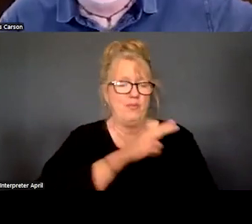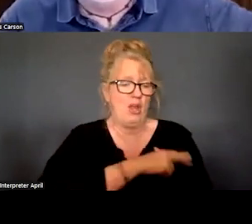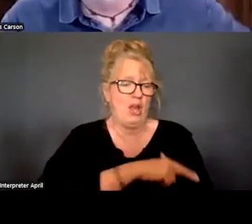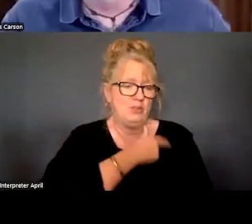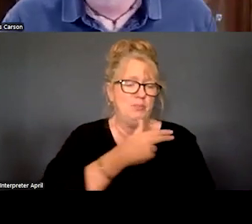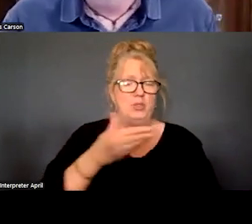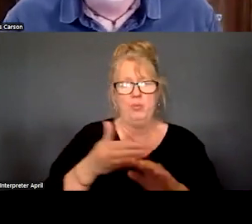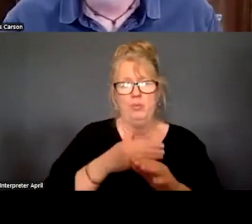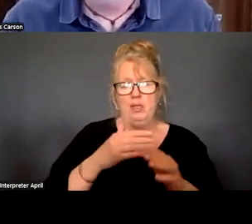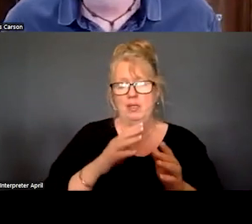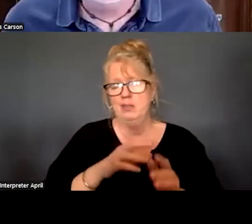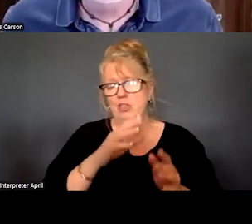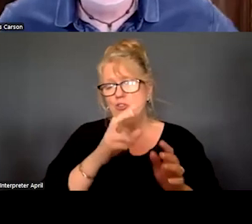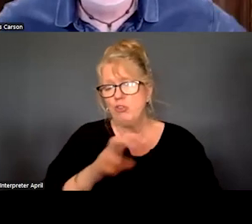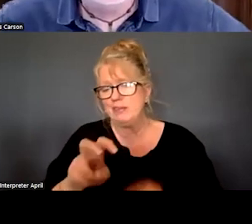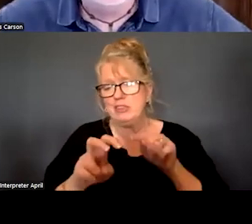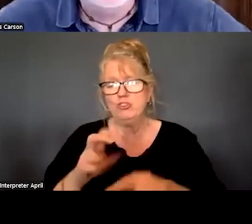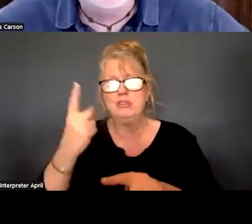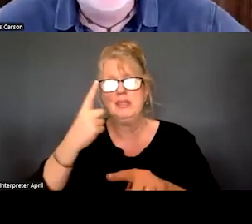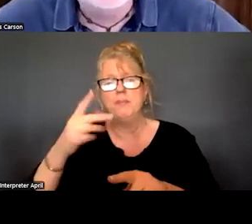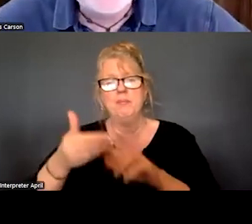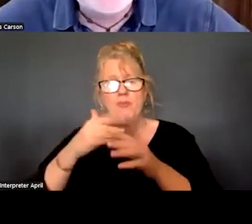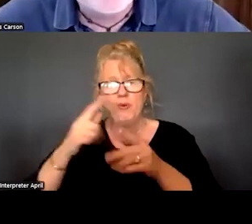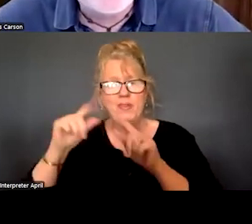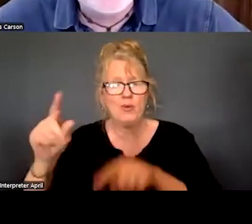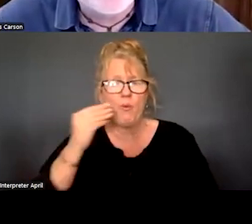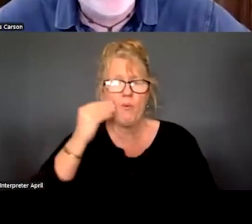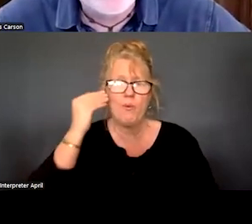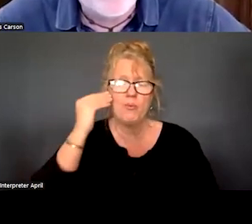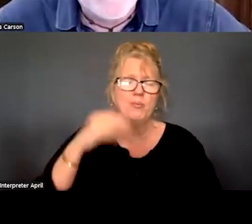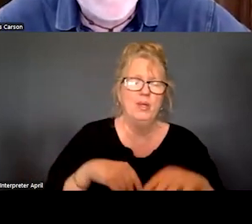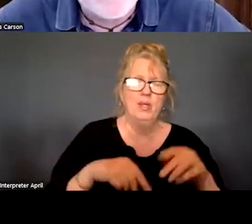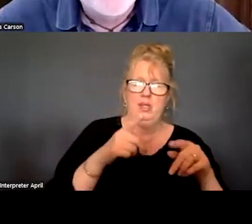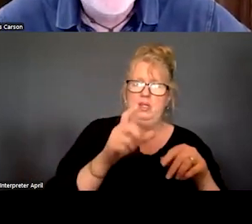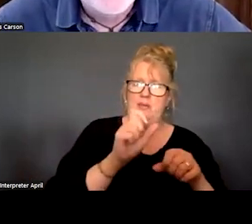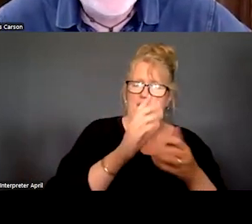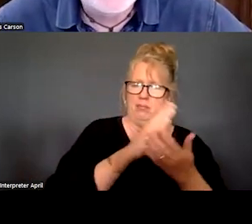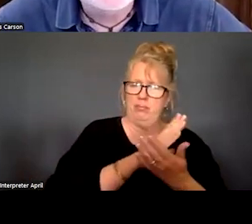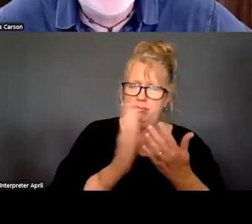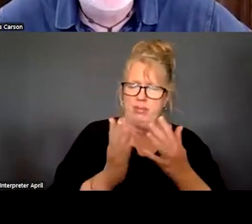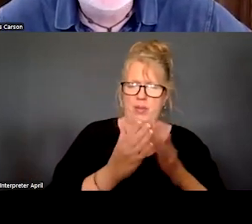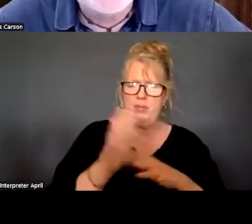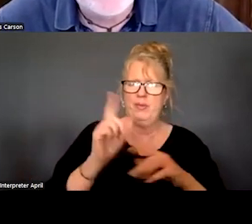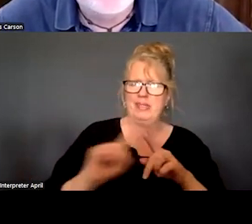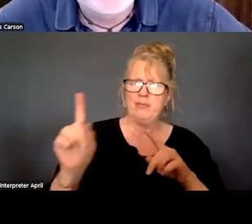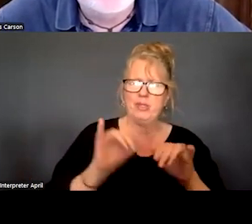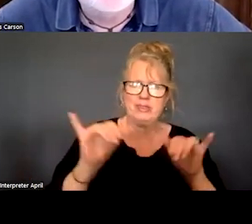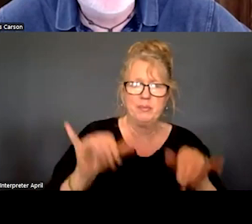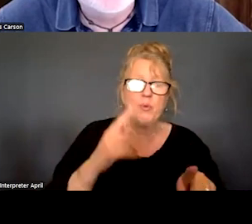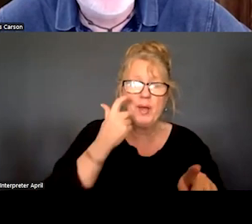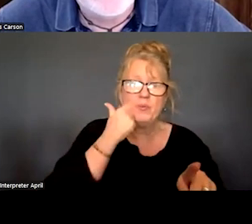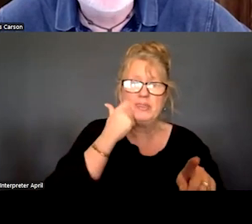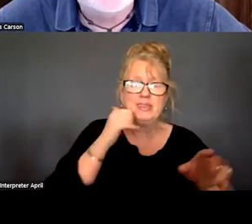they go home, and all of those things are needed in order for a system to really work well. What I described just now in